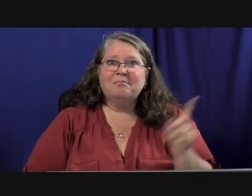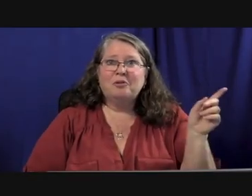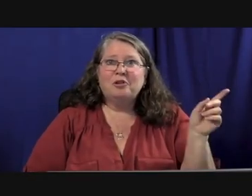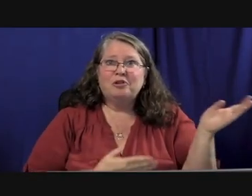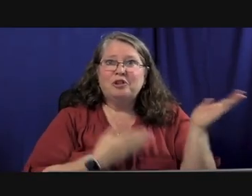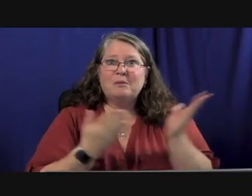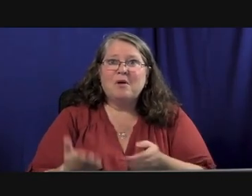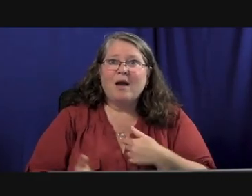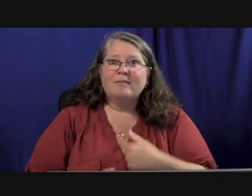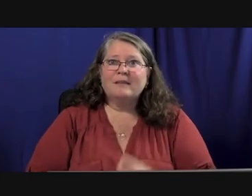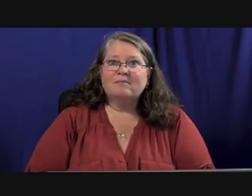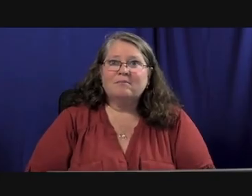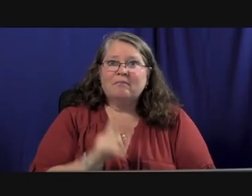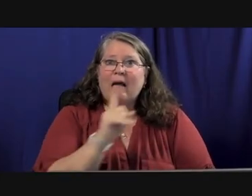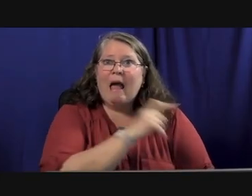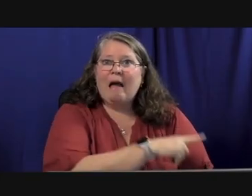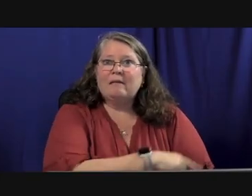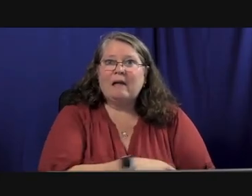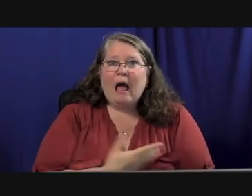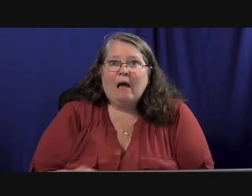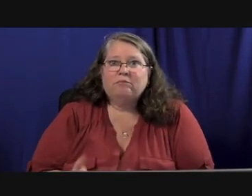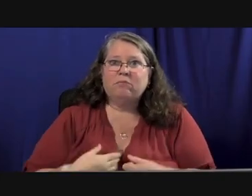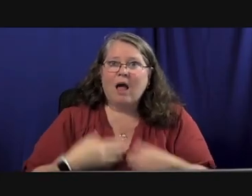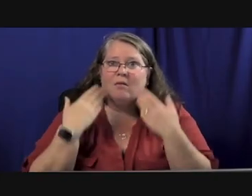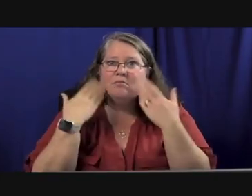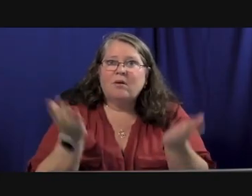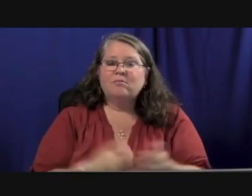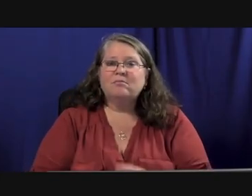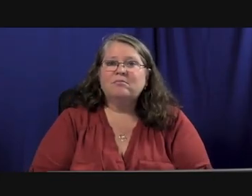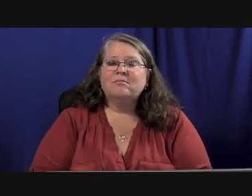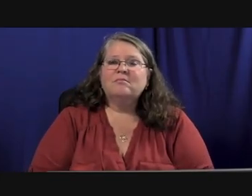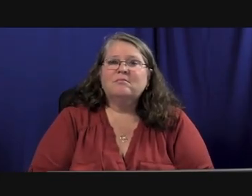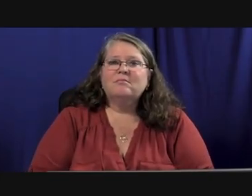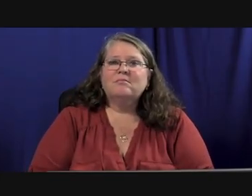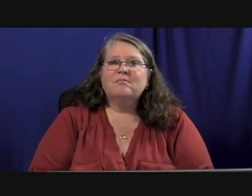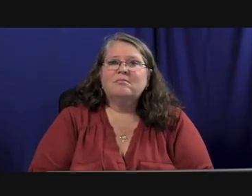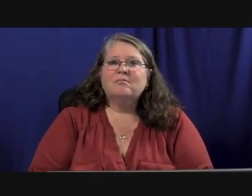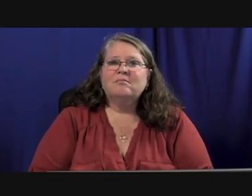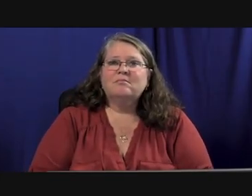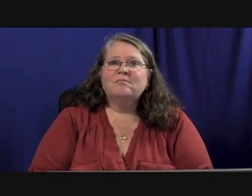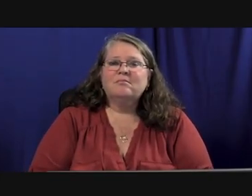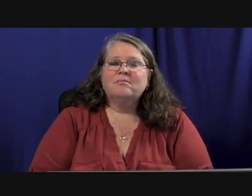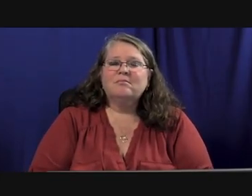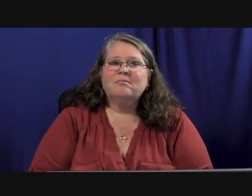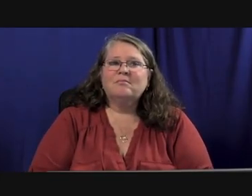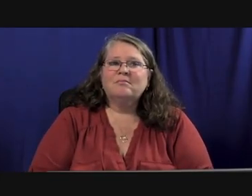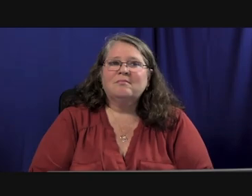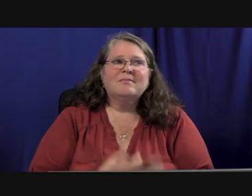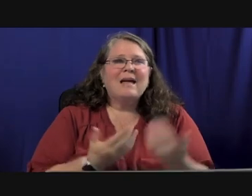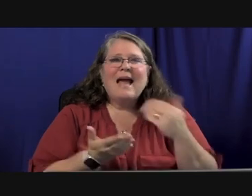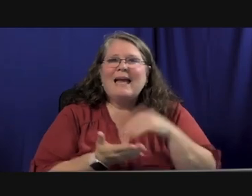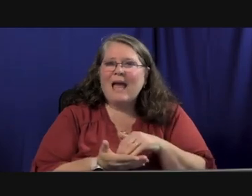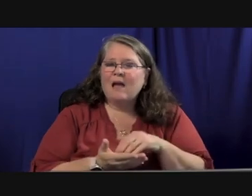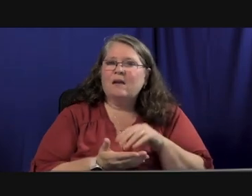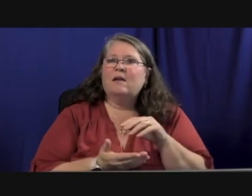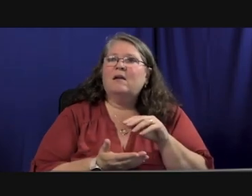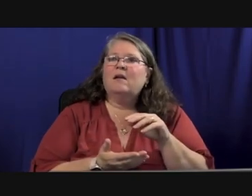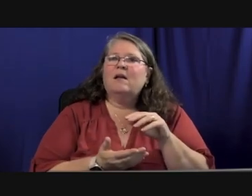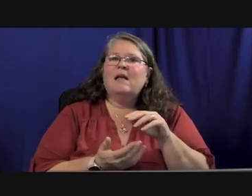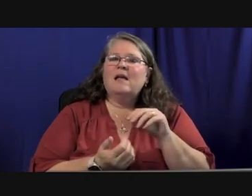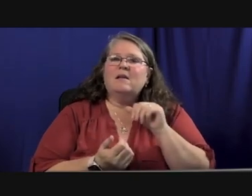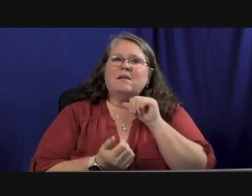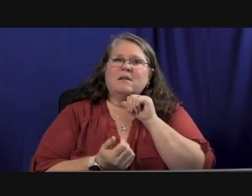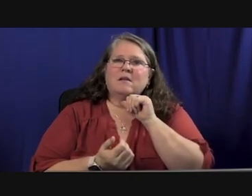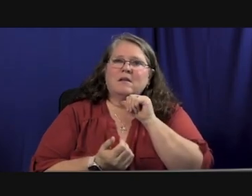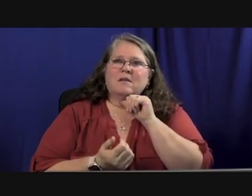And they're like, I don't know. They'll point to this person and say, they brought me here, and then they'll say, I don't know, and ask